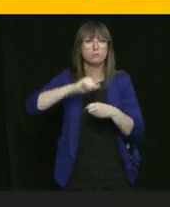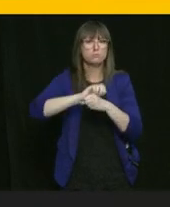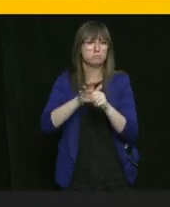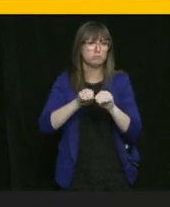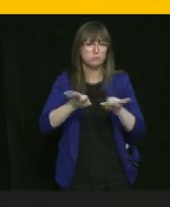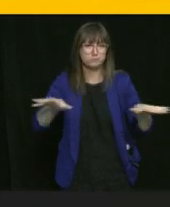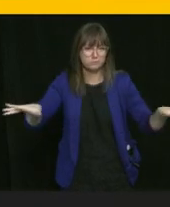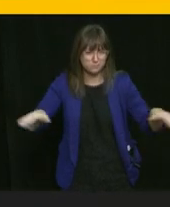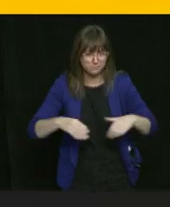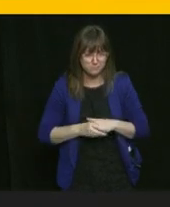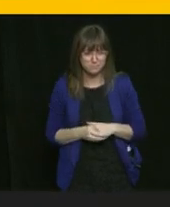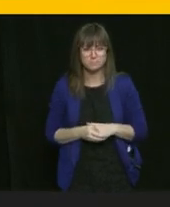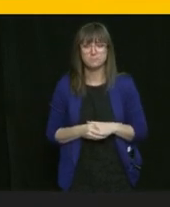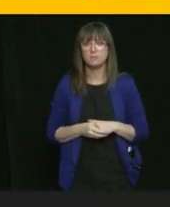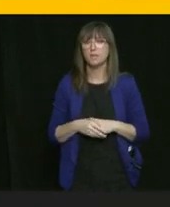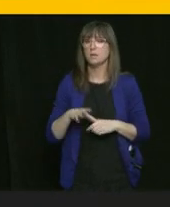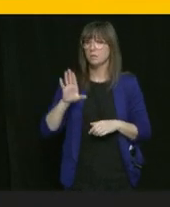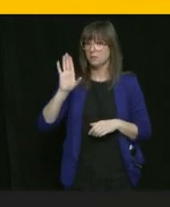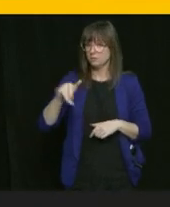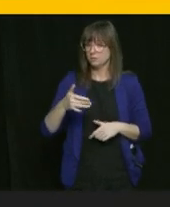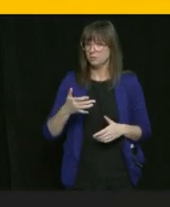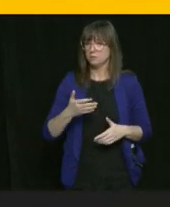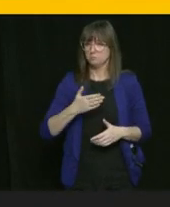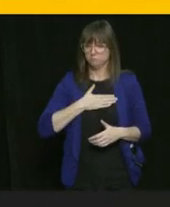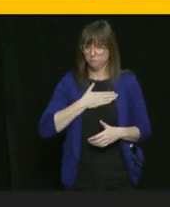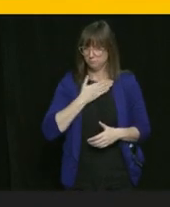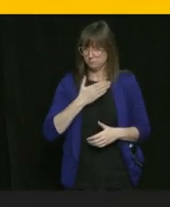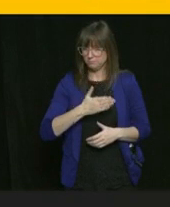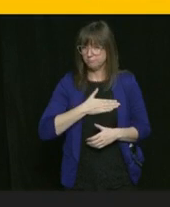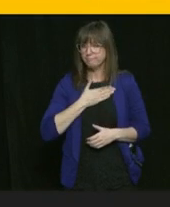On this subject, we are pleased to